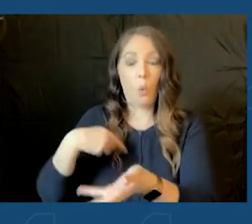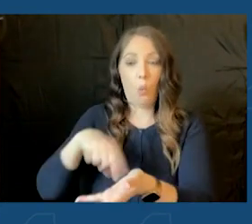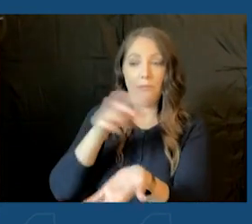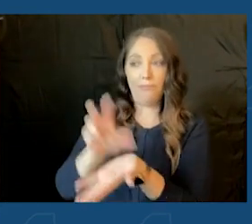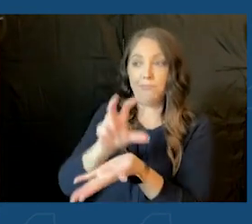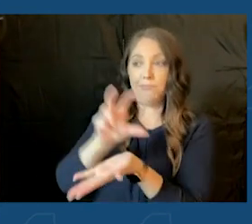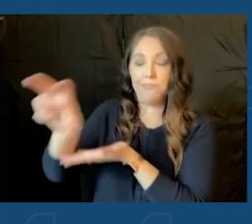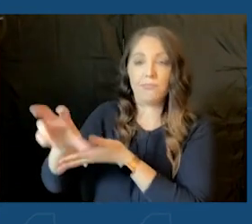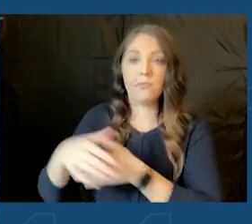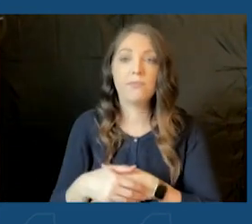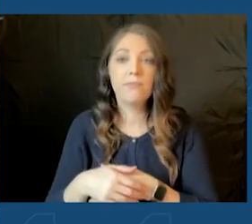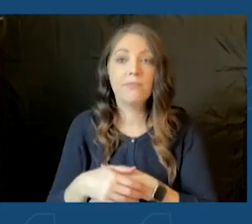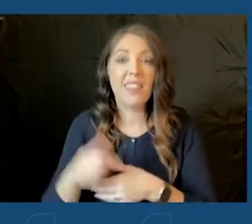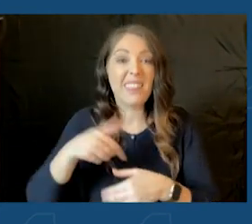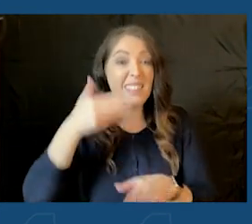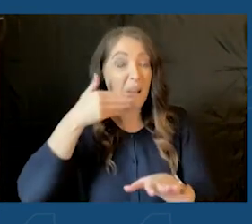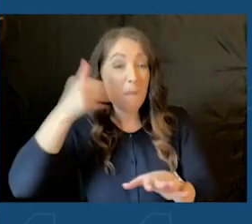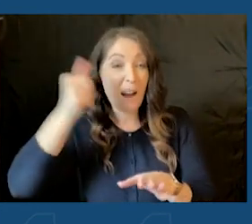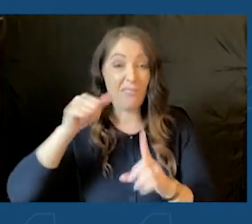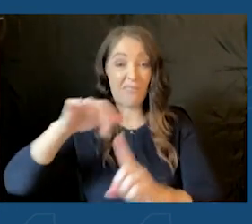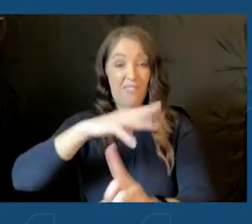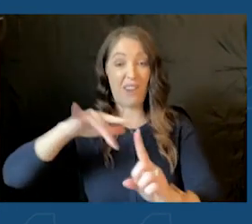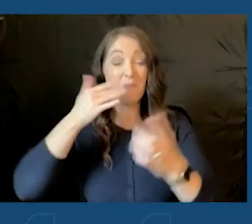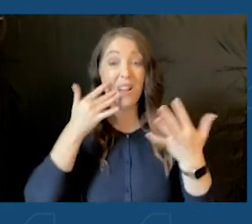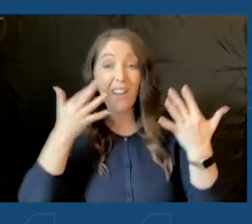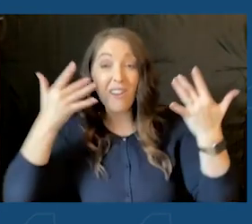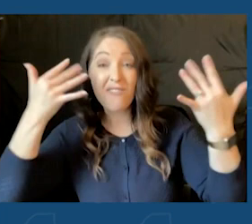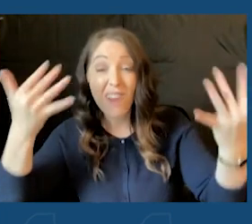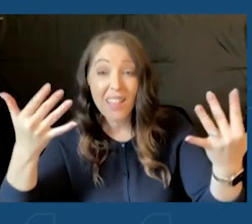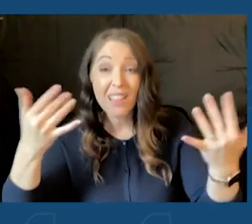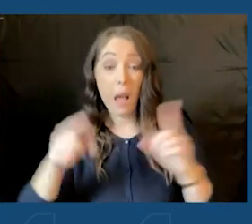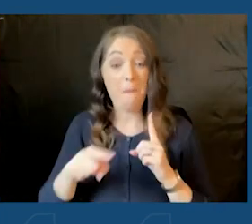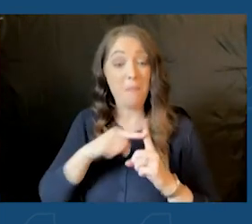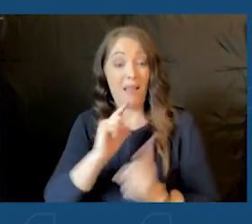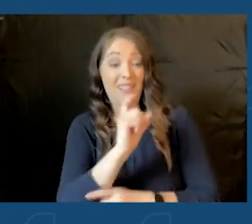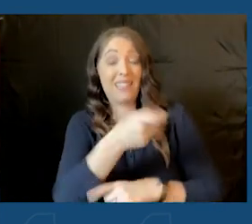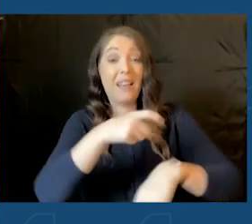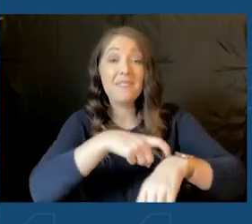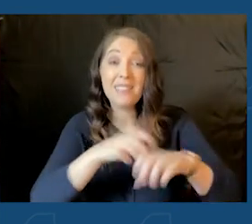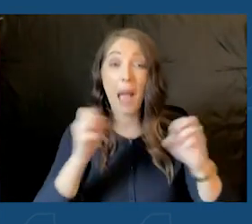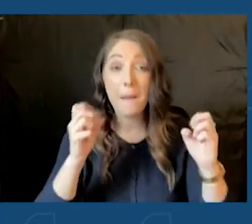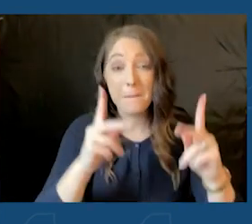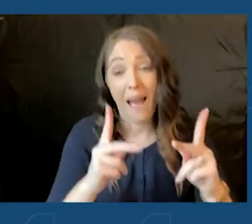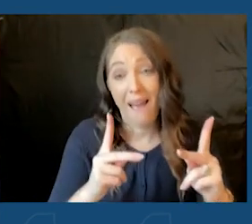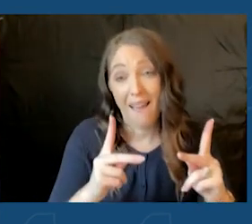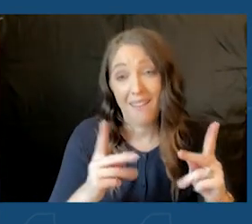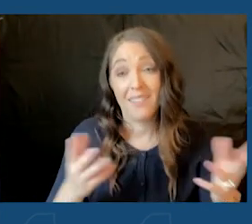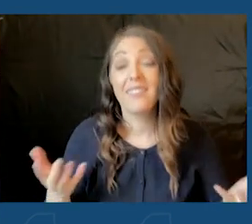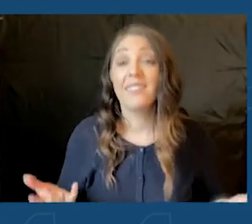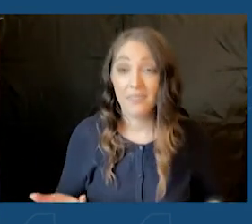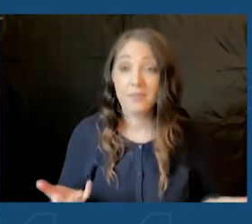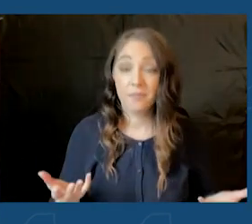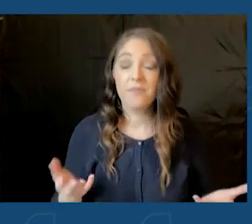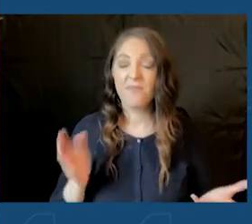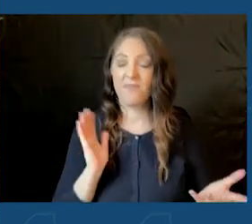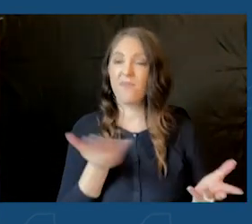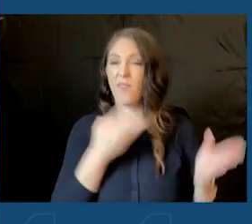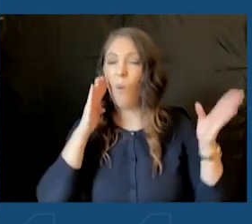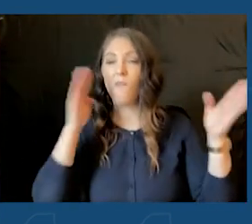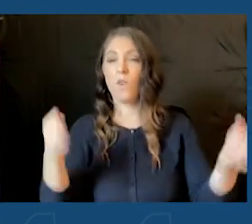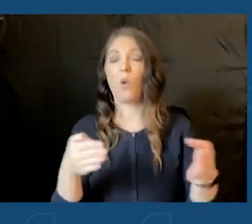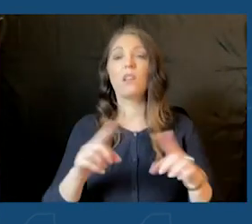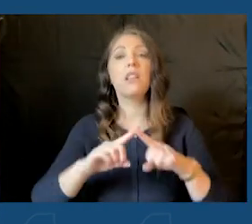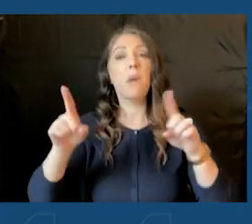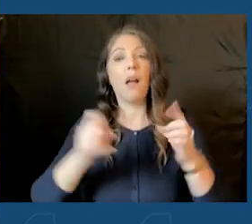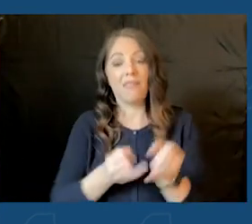friendly alternative that actually puts people's time back in their lives. So that's what we're focused on. But in the final analysis,